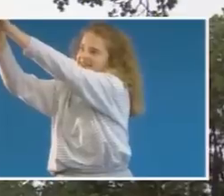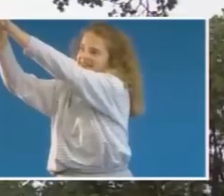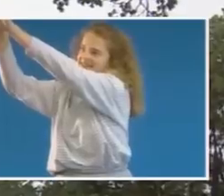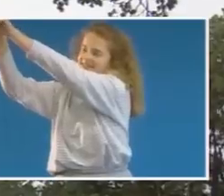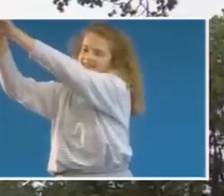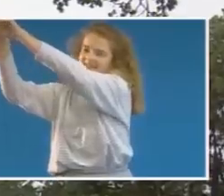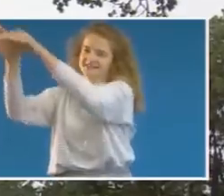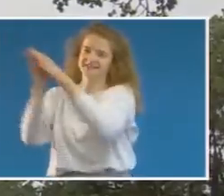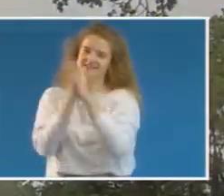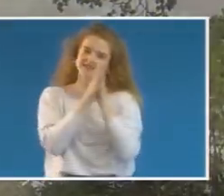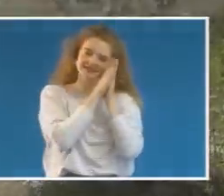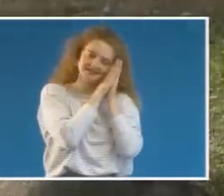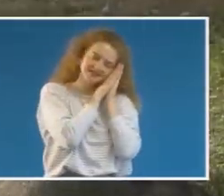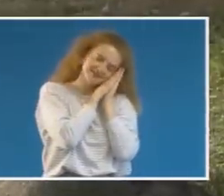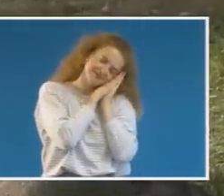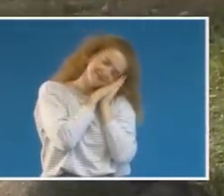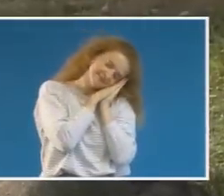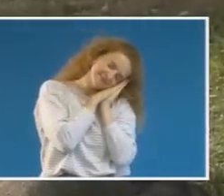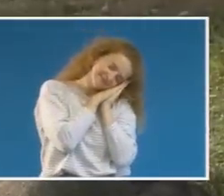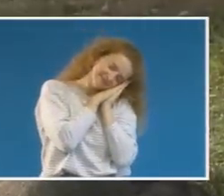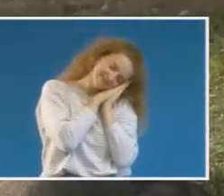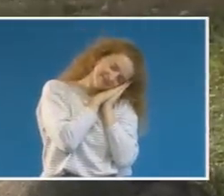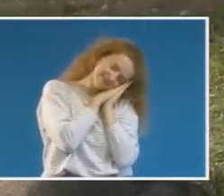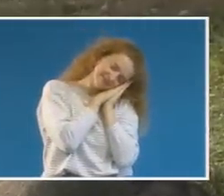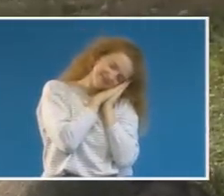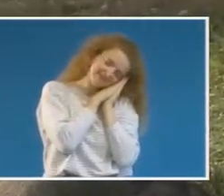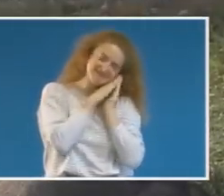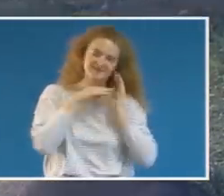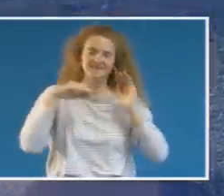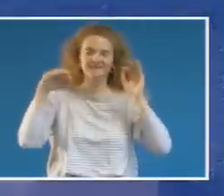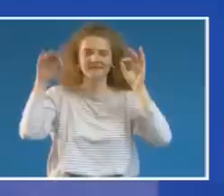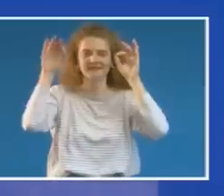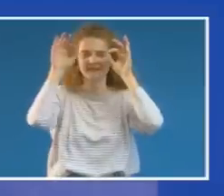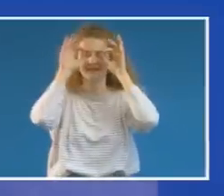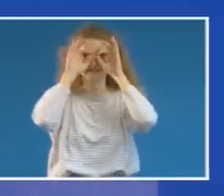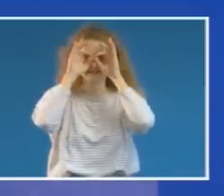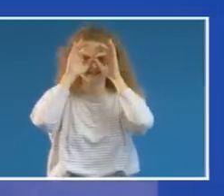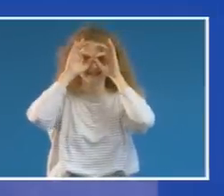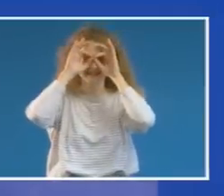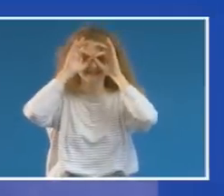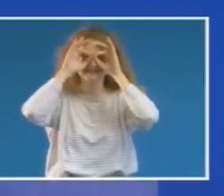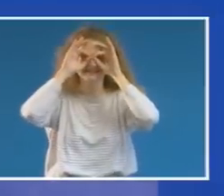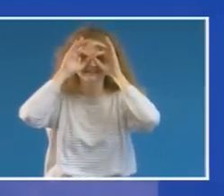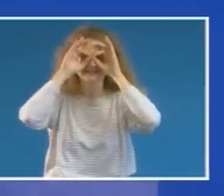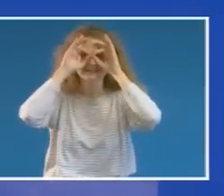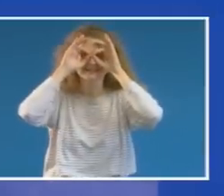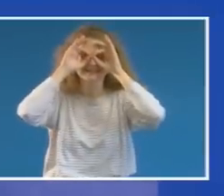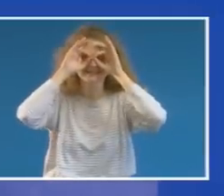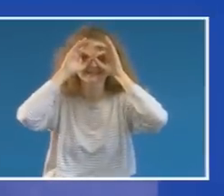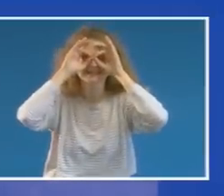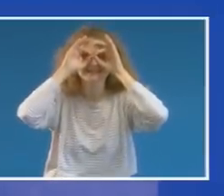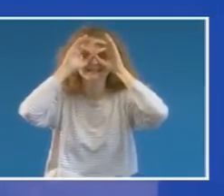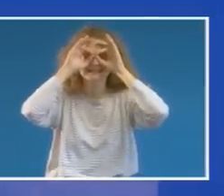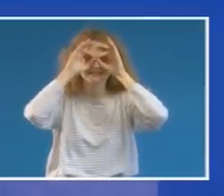the sky. Here are the children fast asleep, and in the night the owls do peep.